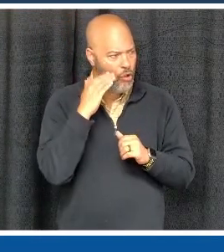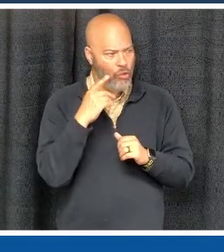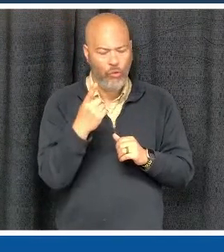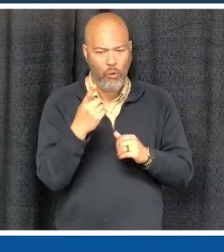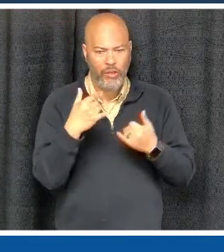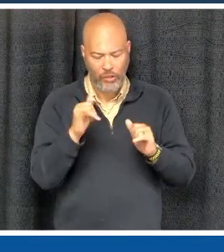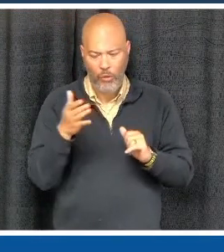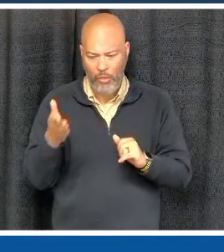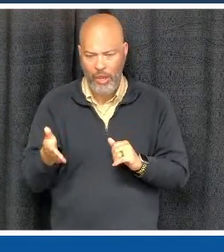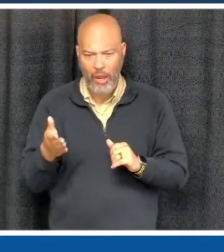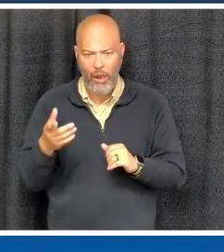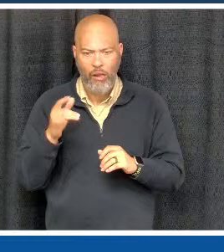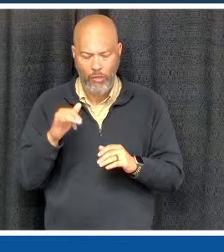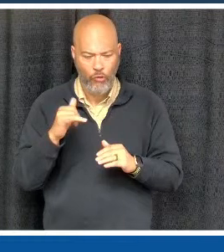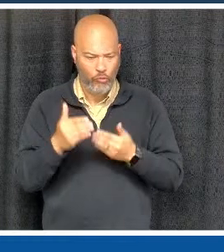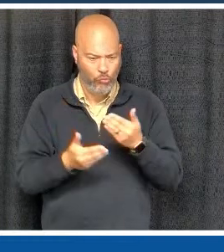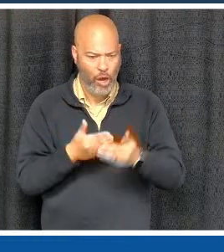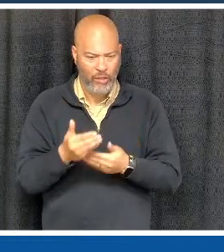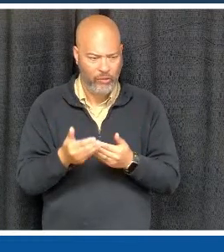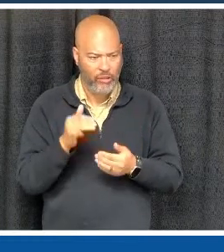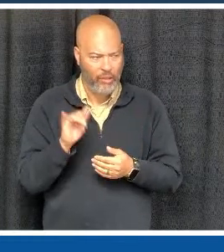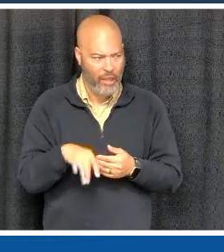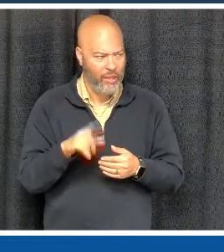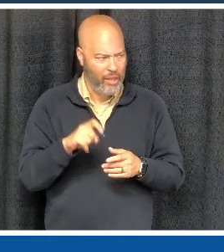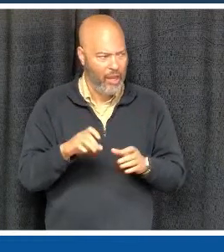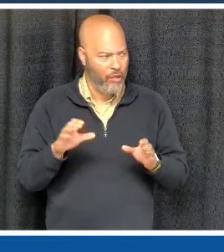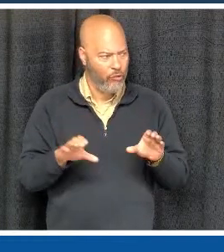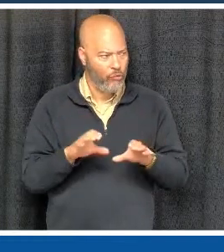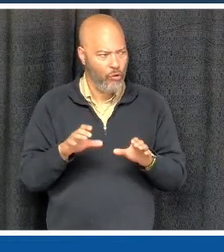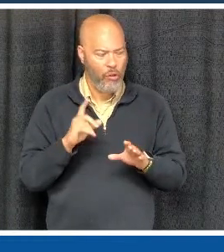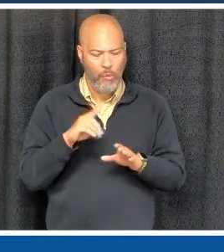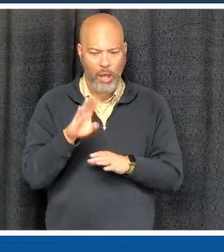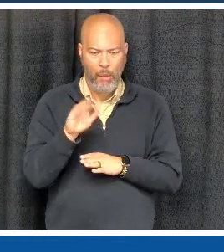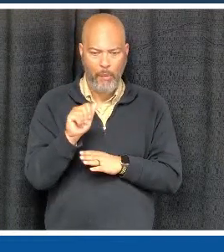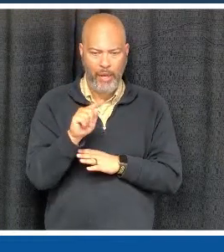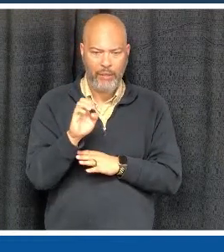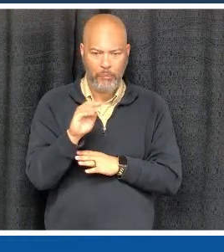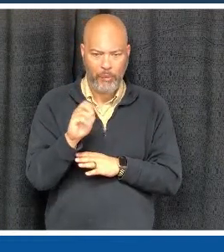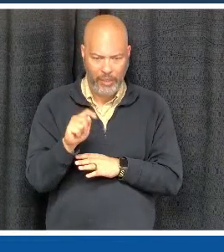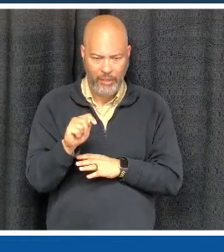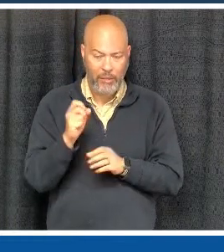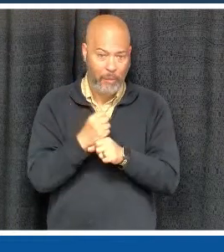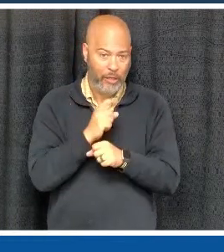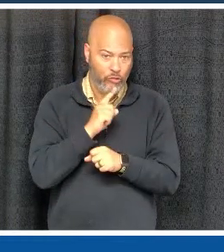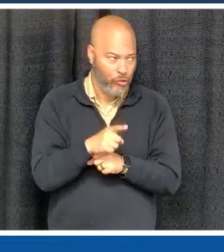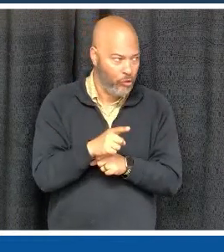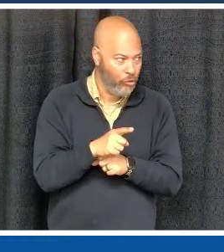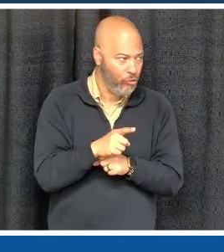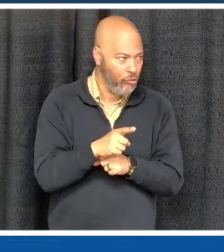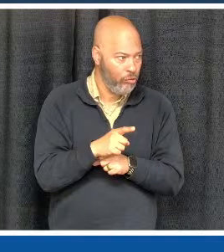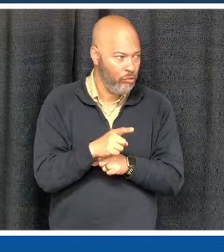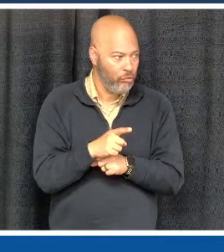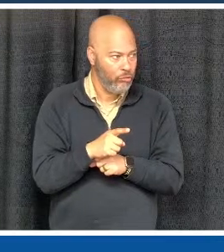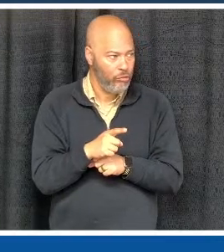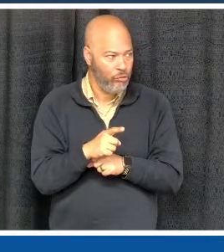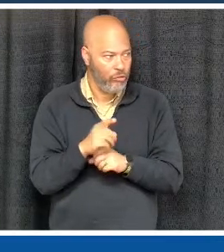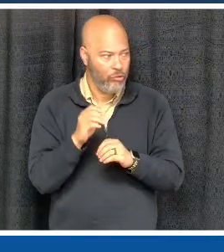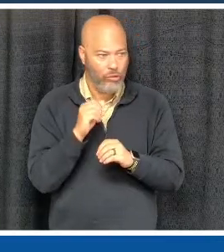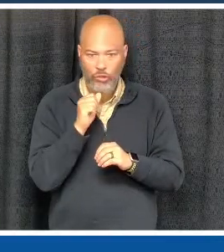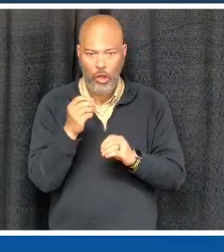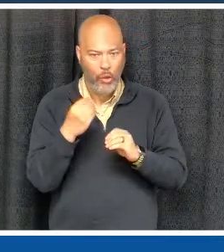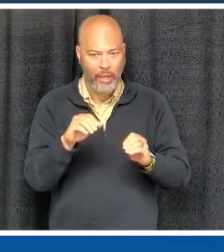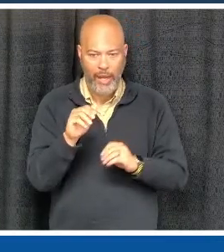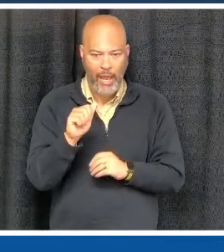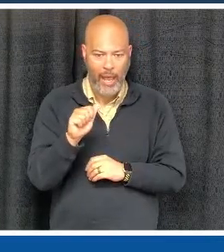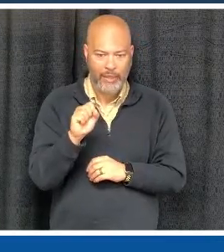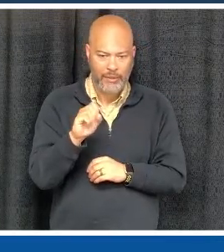remaining, there is a process that they have to go through, an abatement process to verify that there's not any asbestos or